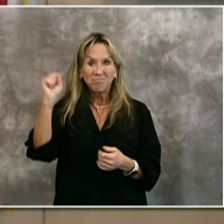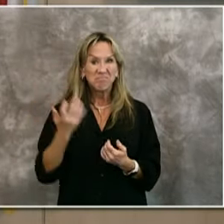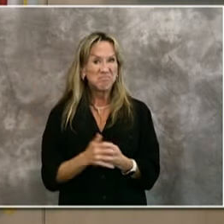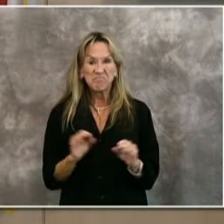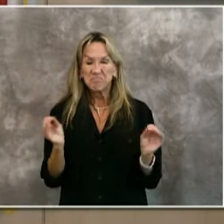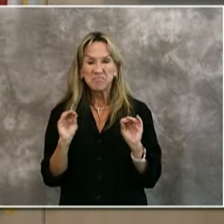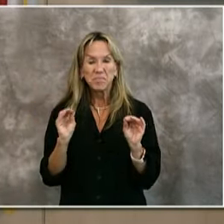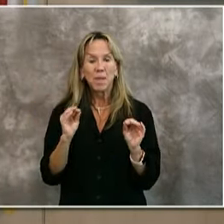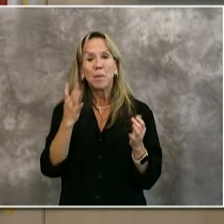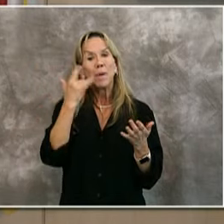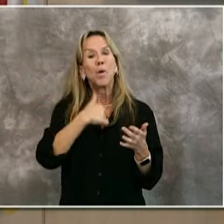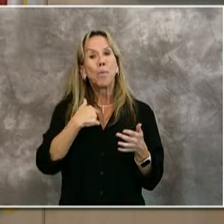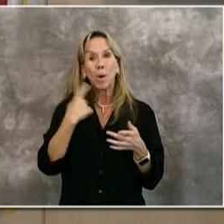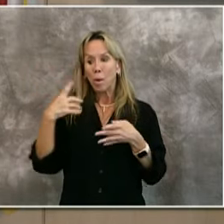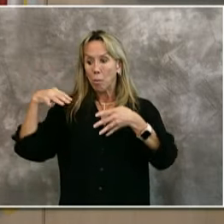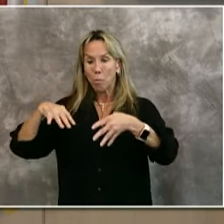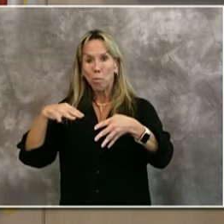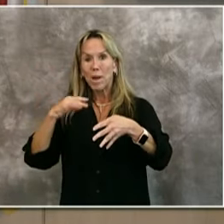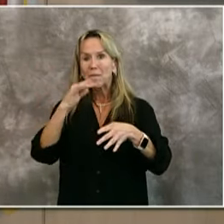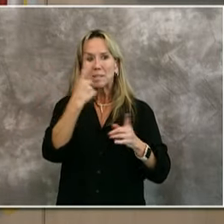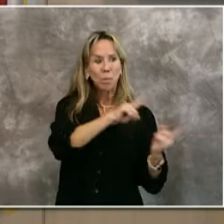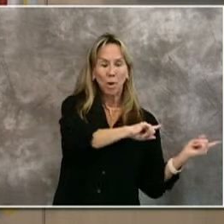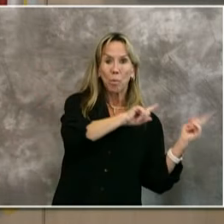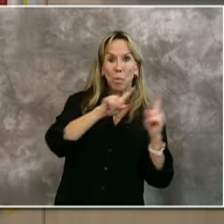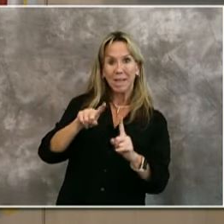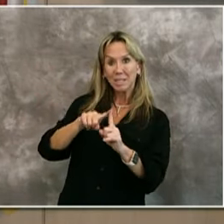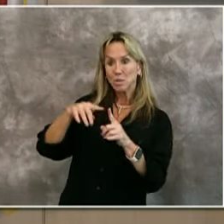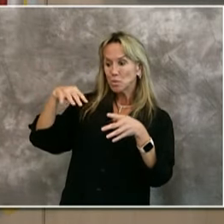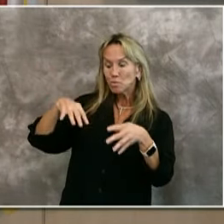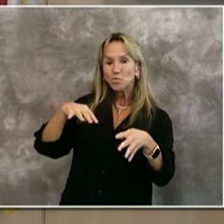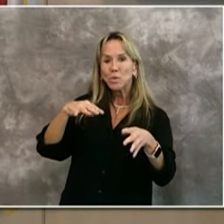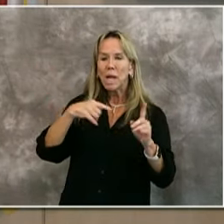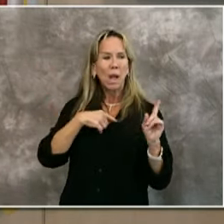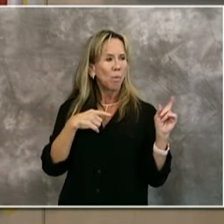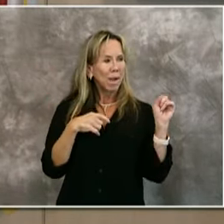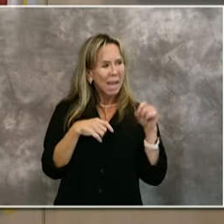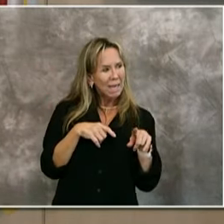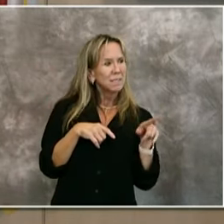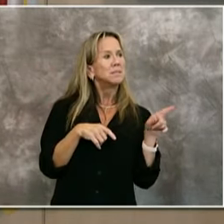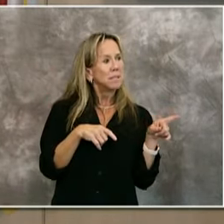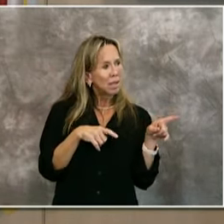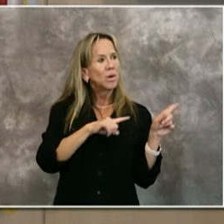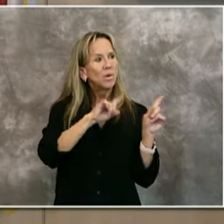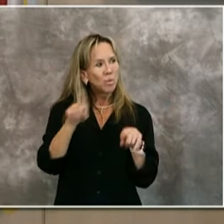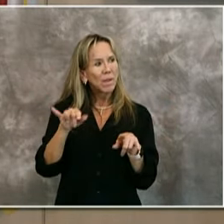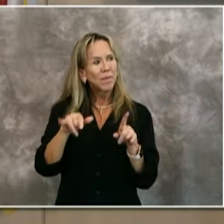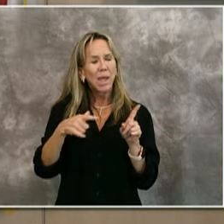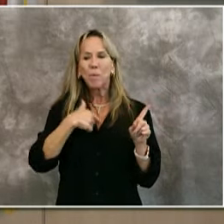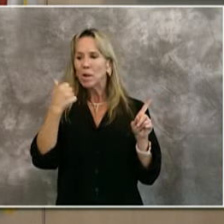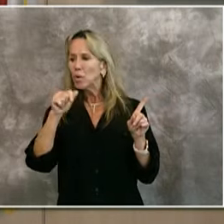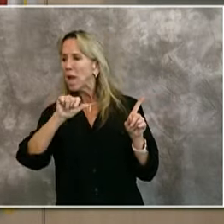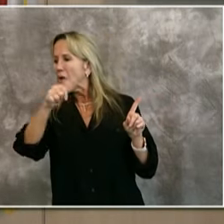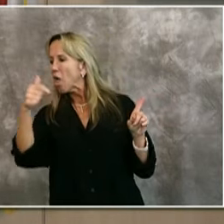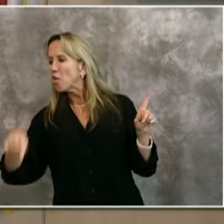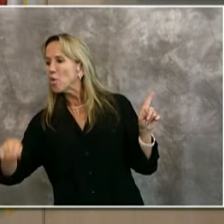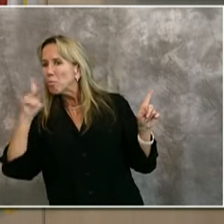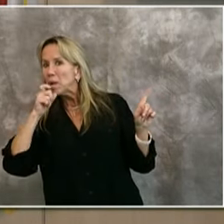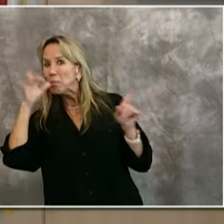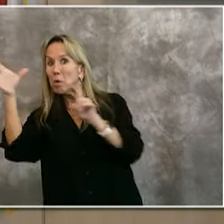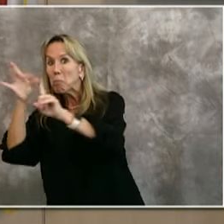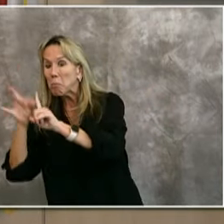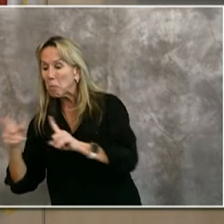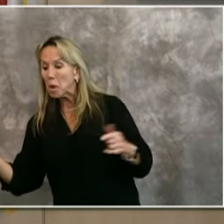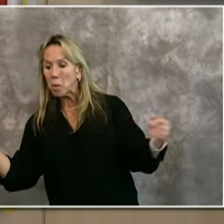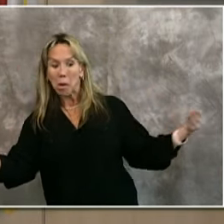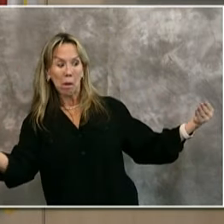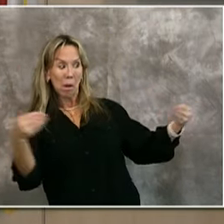those protests that they attend, and then we try to cross-reference those, and in none of those have